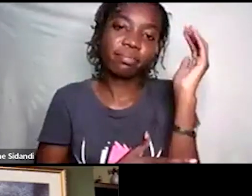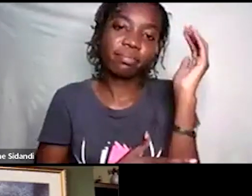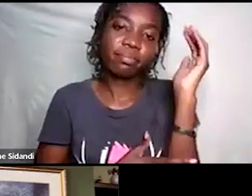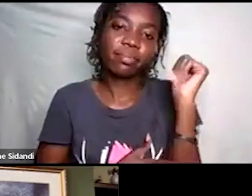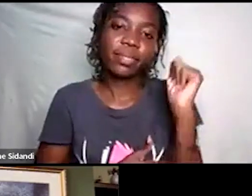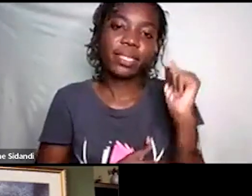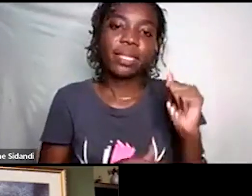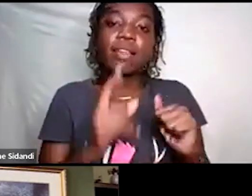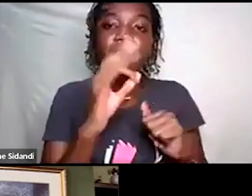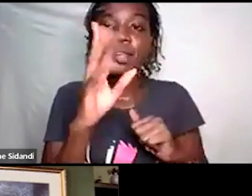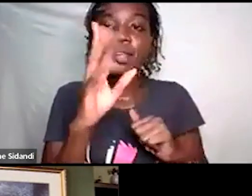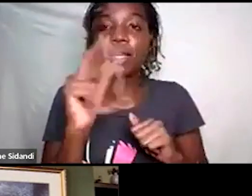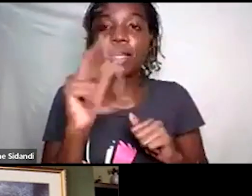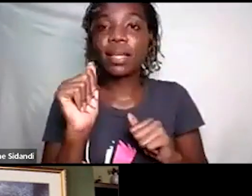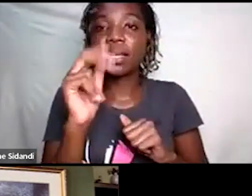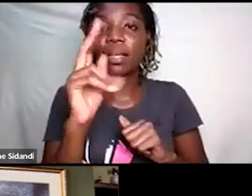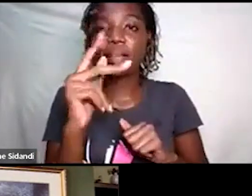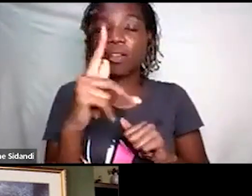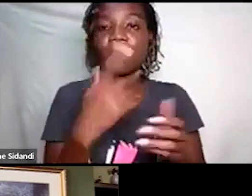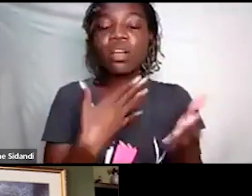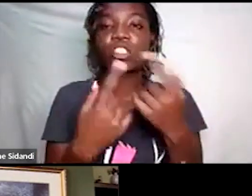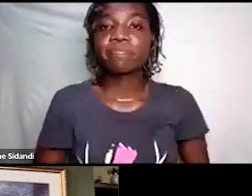unmute.